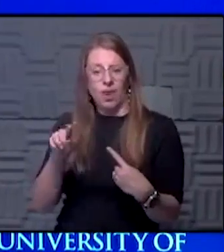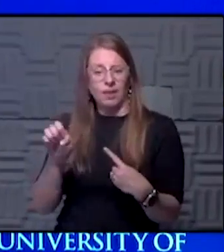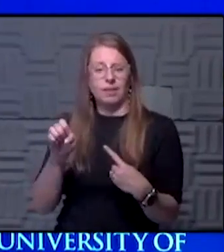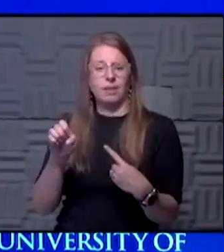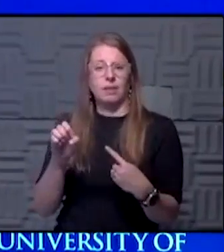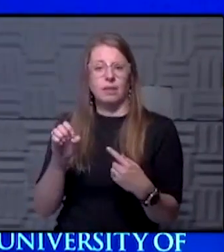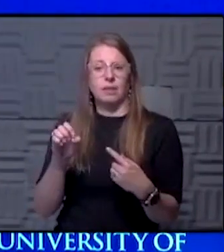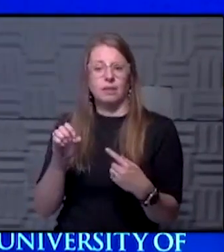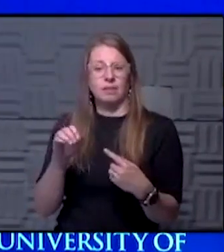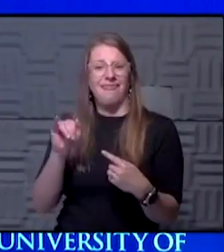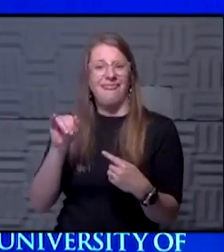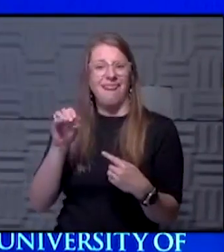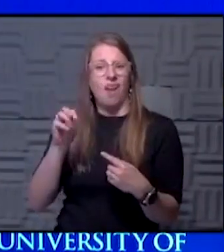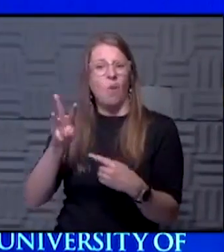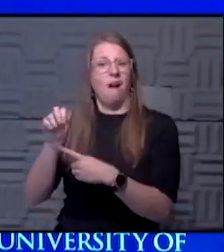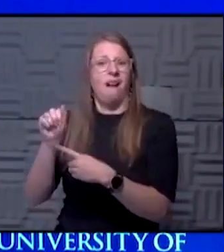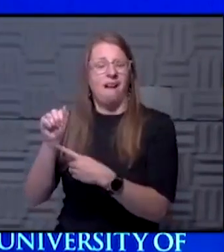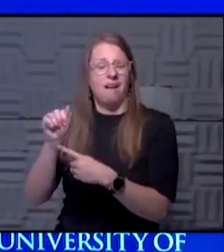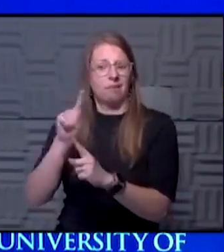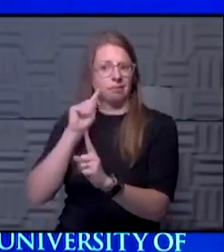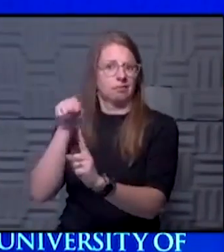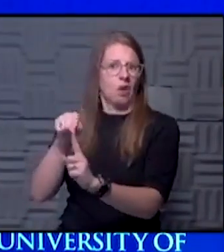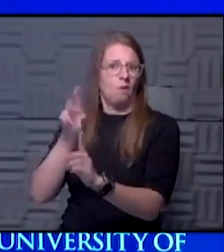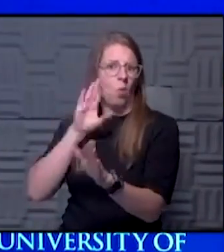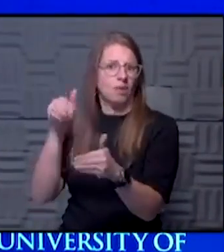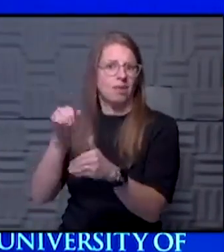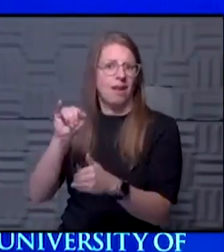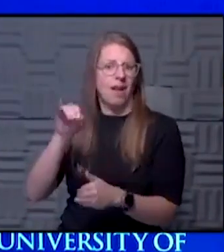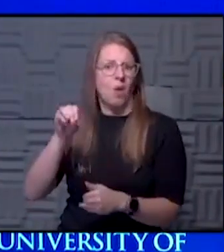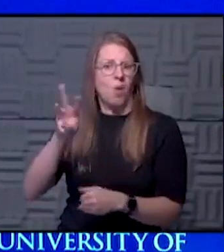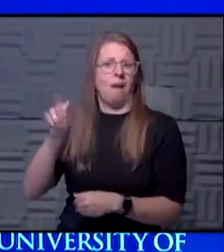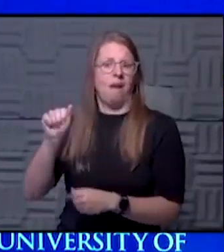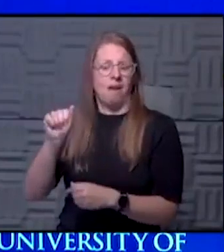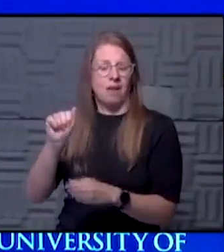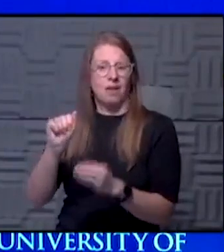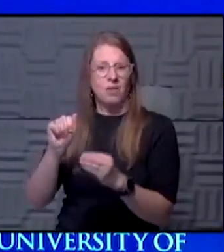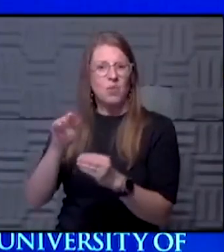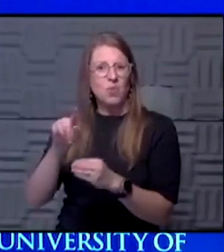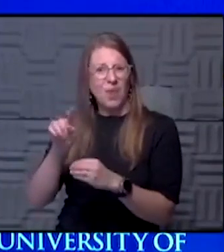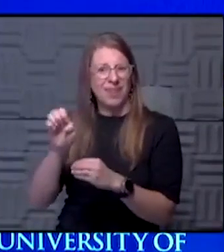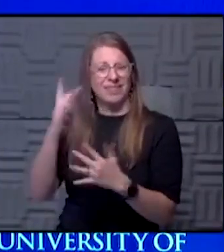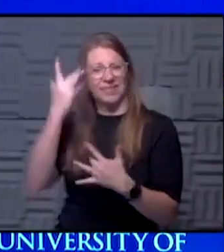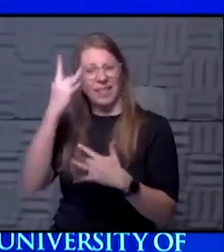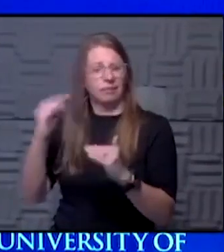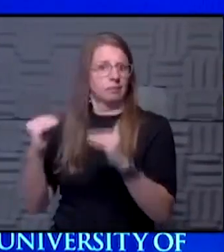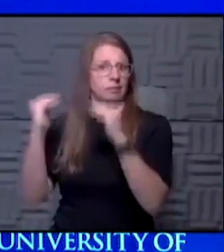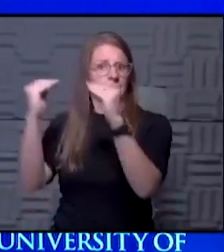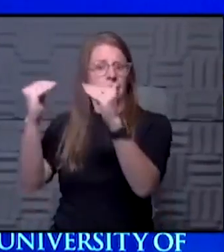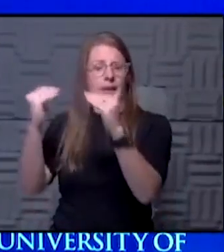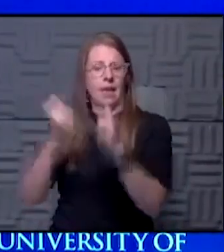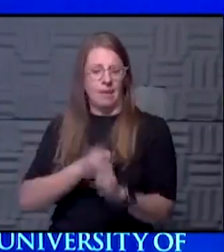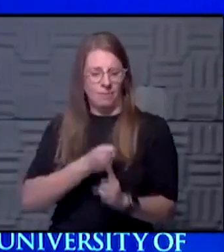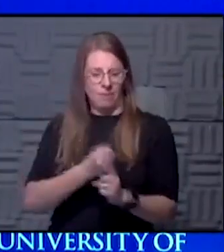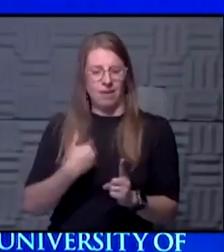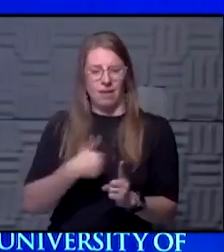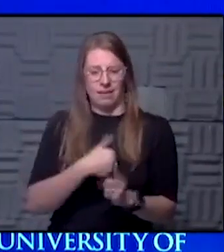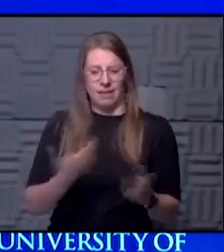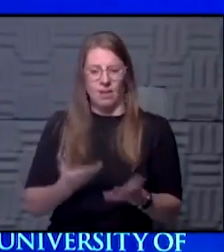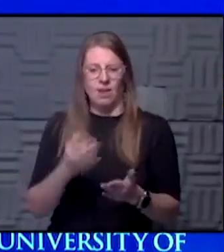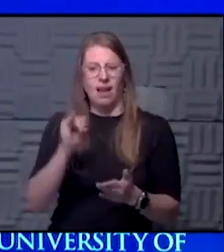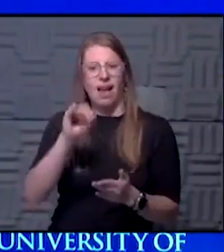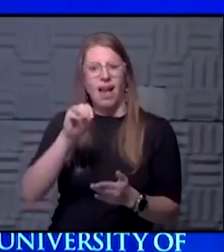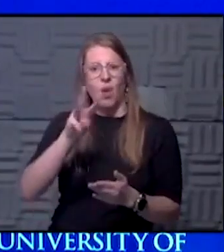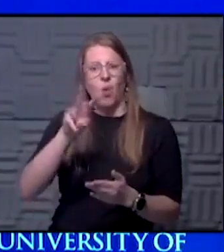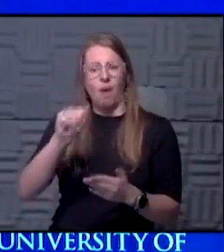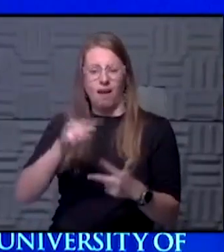and she points to Iowa. And she wants to know, how's that going to impact us here? Yeah. Well, first of all, Iowa and Kansas, Missouri are all